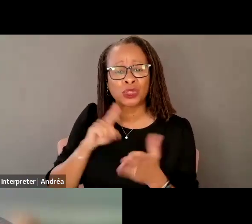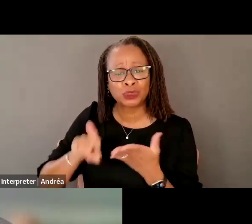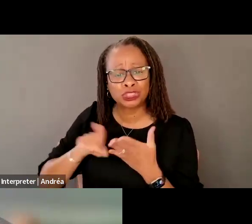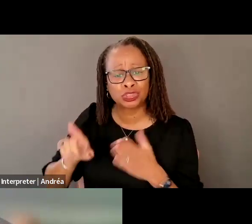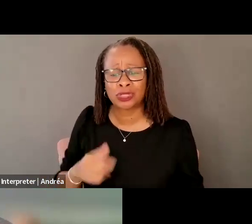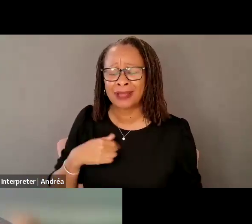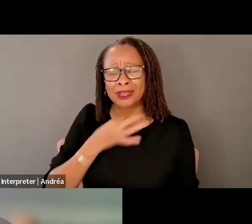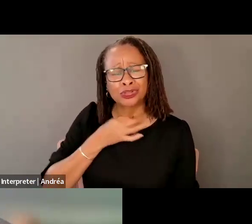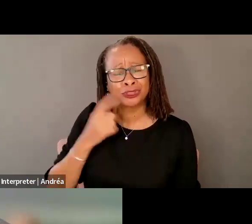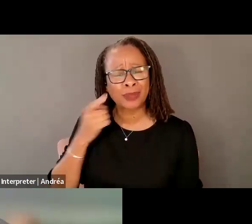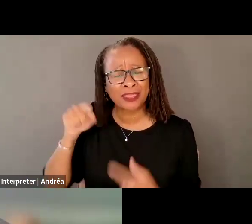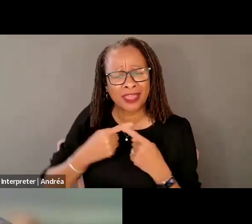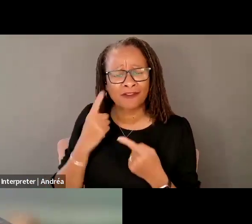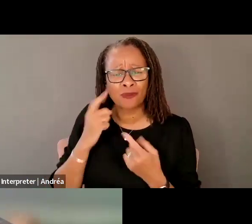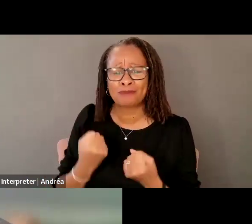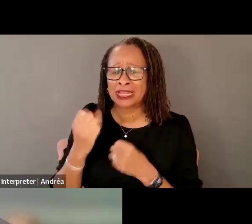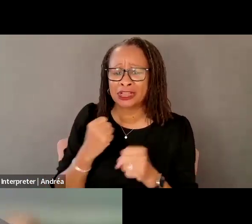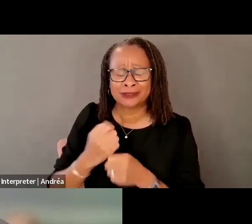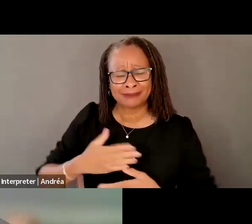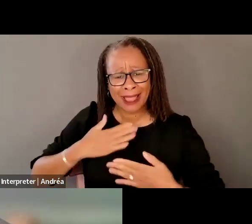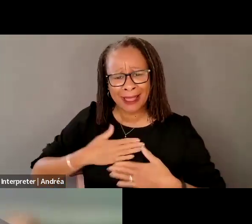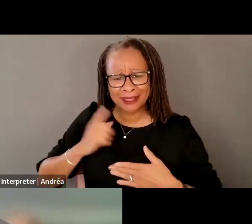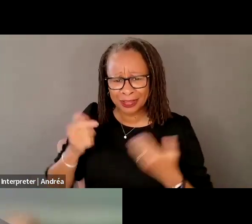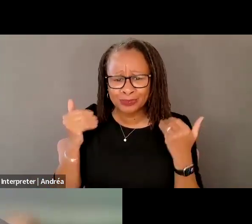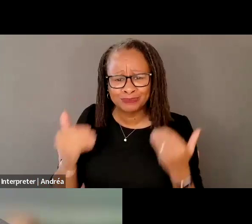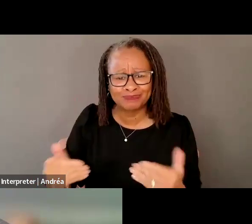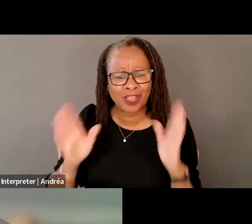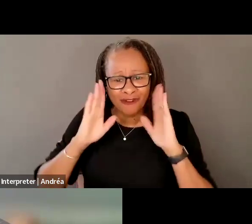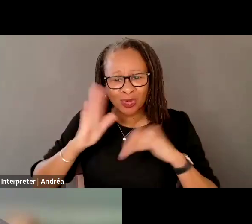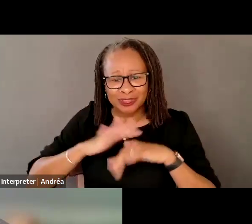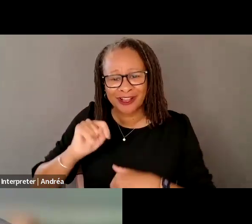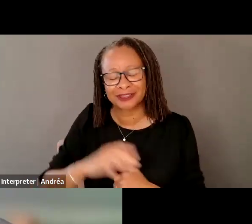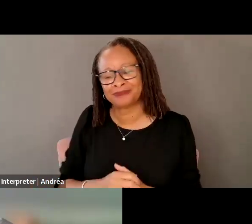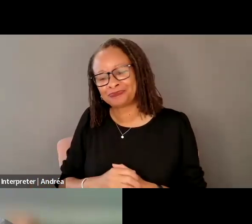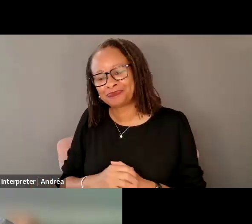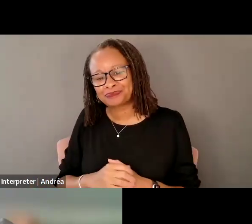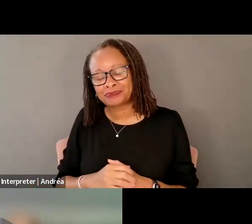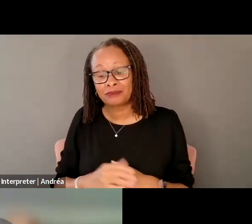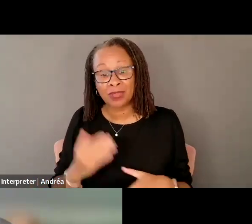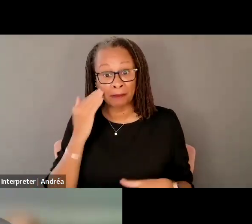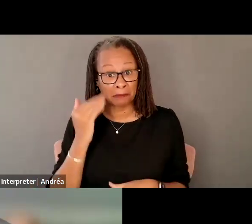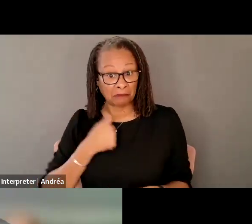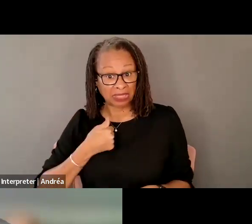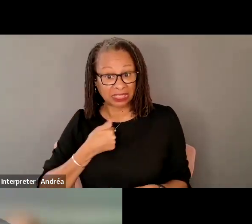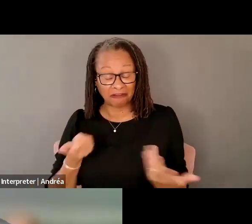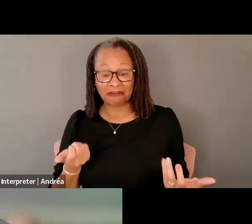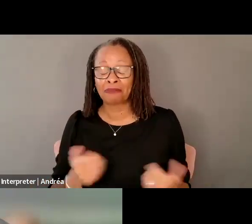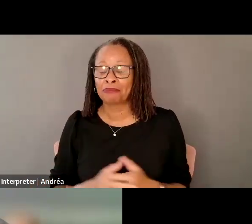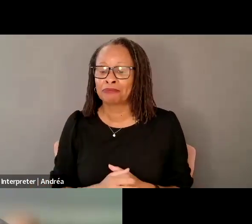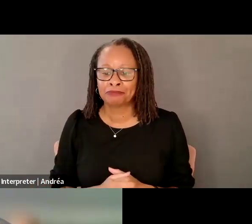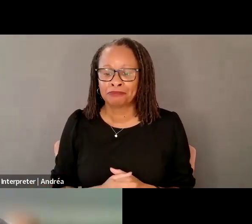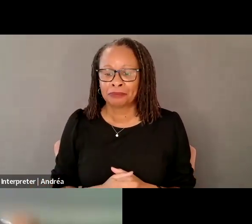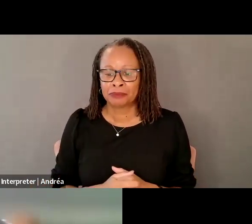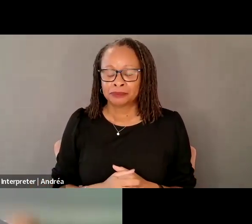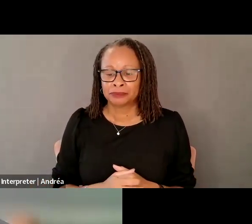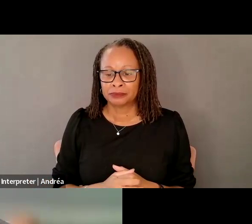about this for years and years, and I'm so happy that you made this a focus of stuff. And I know myself, I wouldn't, in terms of the